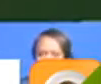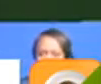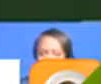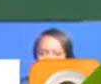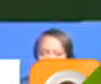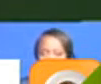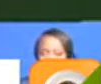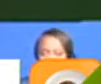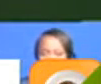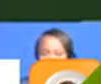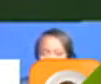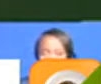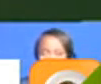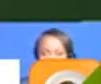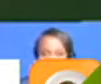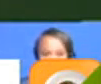say